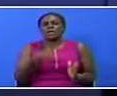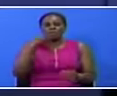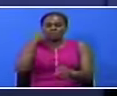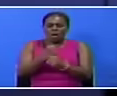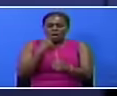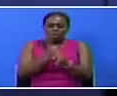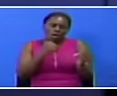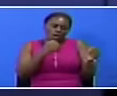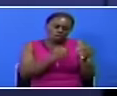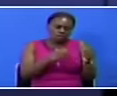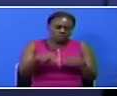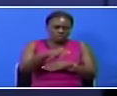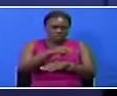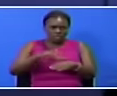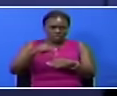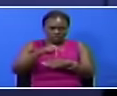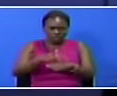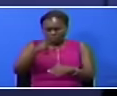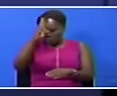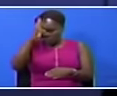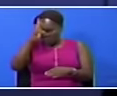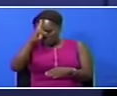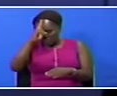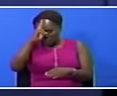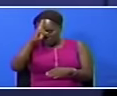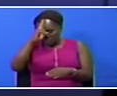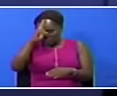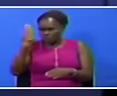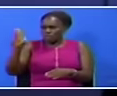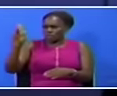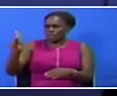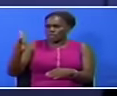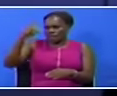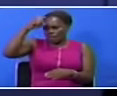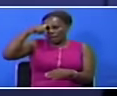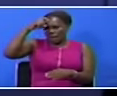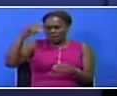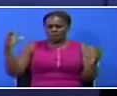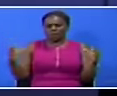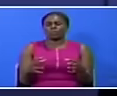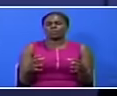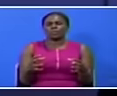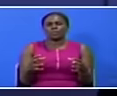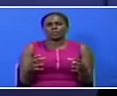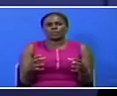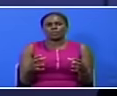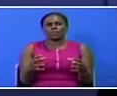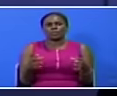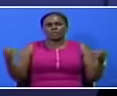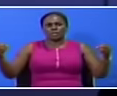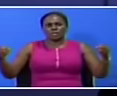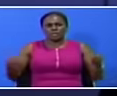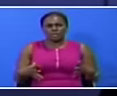closely with National Counter-Terrorism Policing Network and UK intelligence partners. This is clearly a